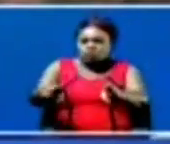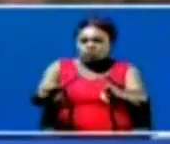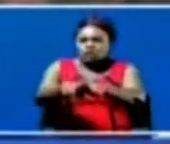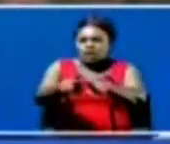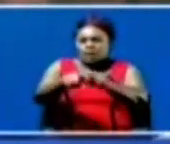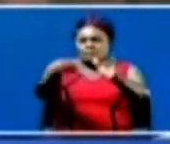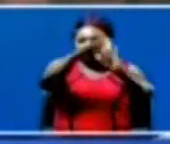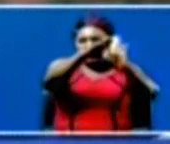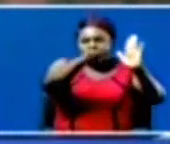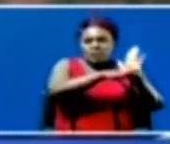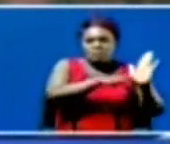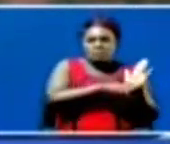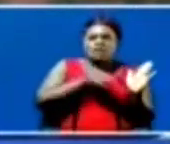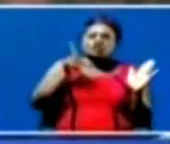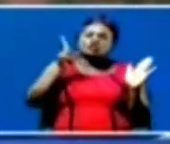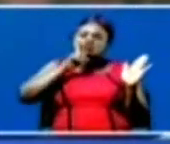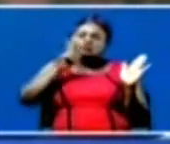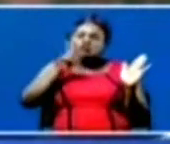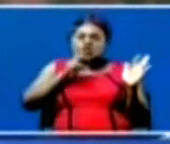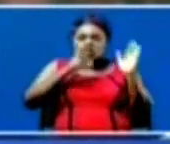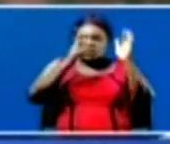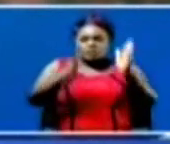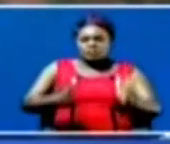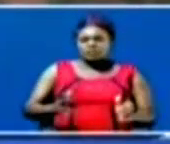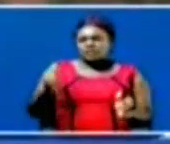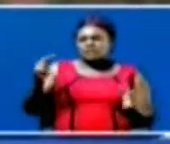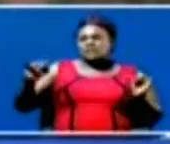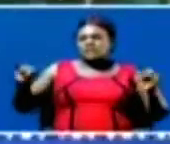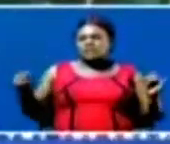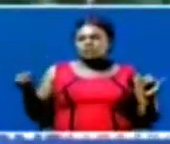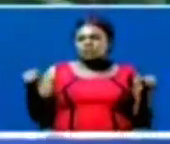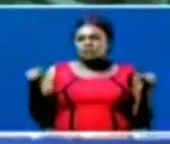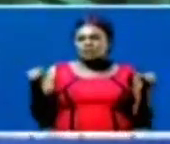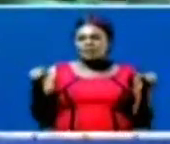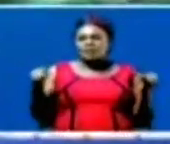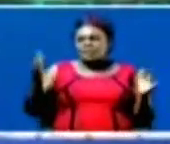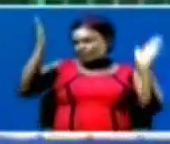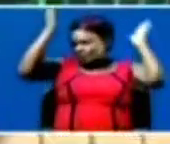zilivyoratibiwa kesho. Willy Lusige, KTN News, Kakamega.